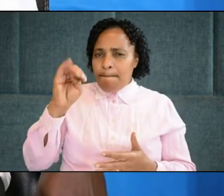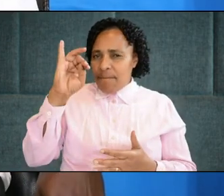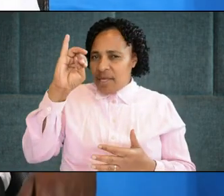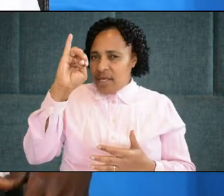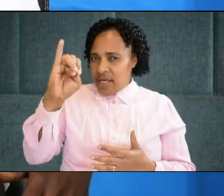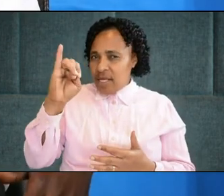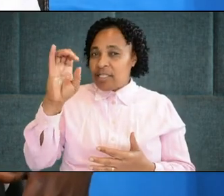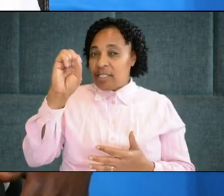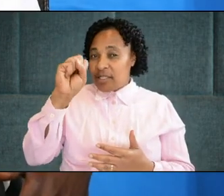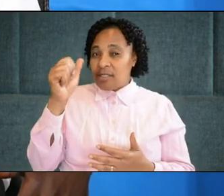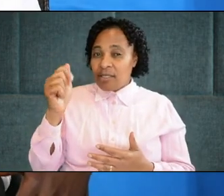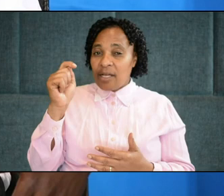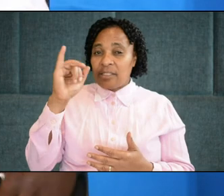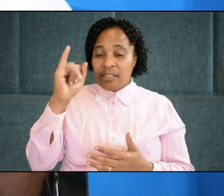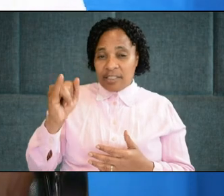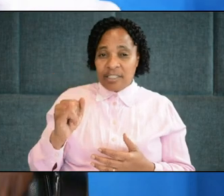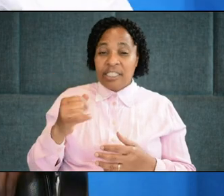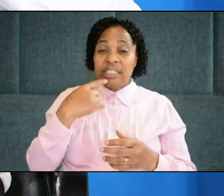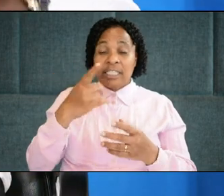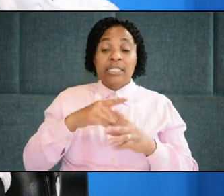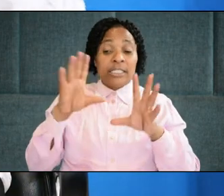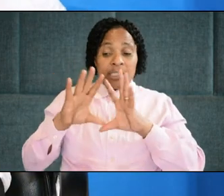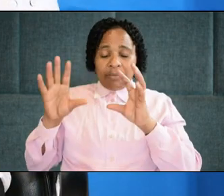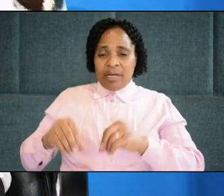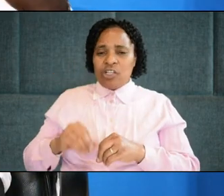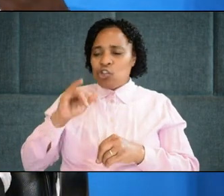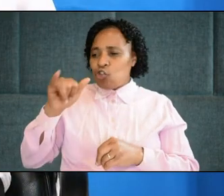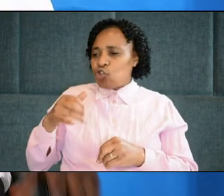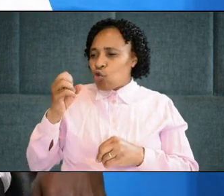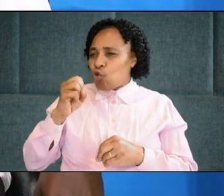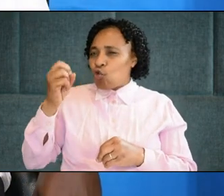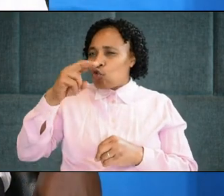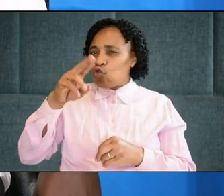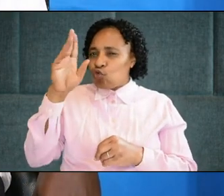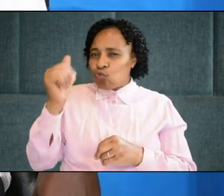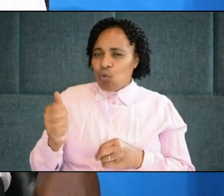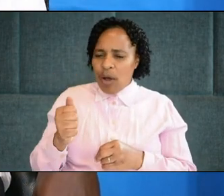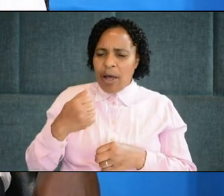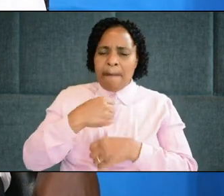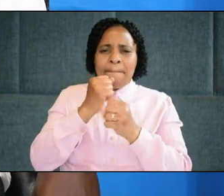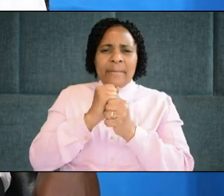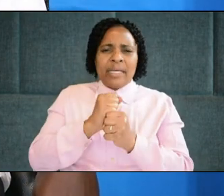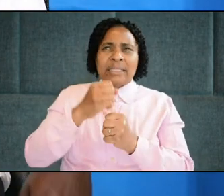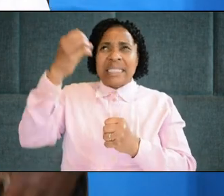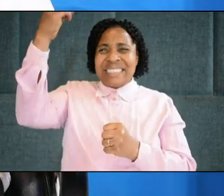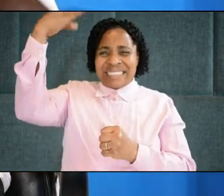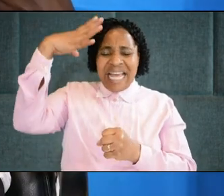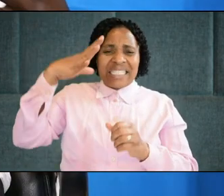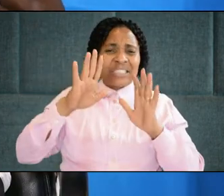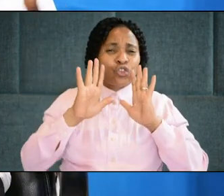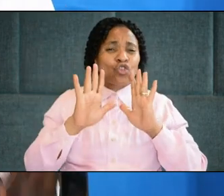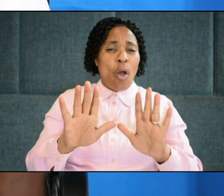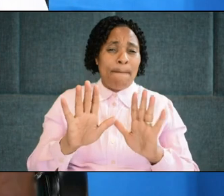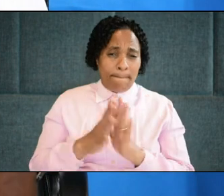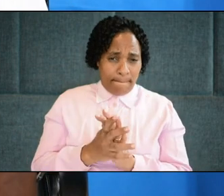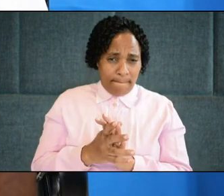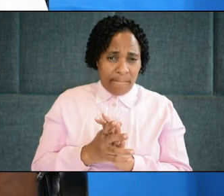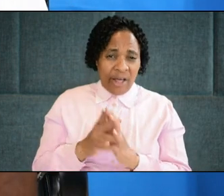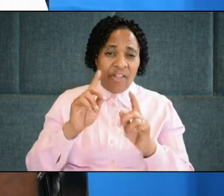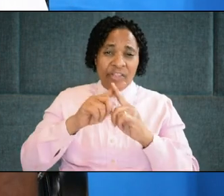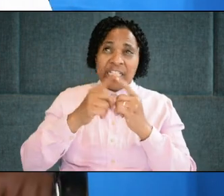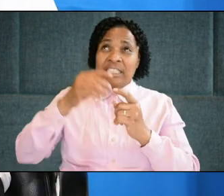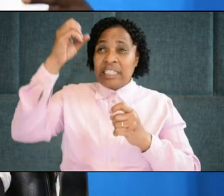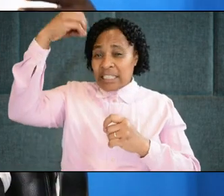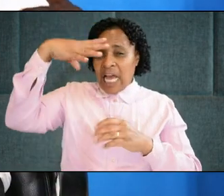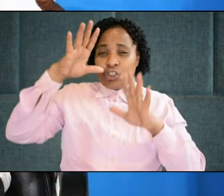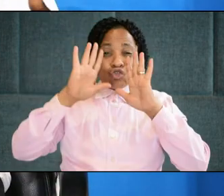the summary, how Joshua asked God to make the sun stand still, and the sun stood still,